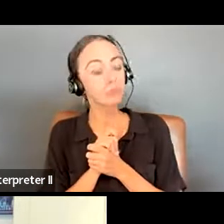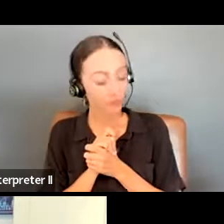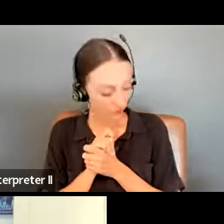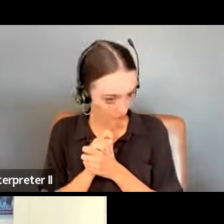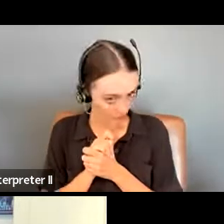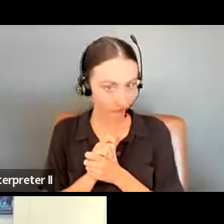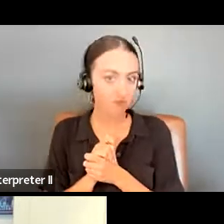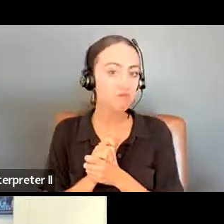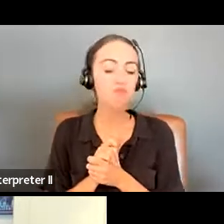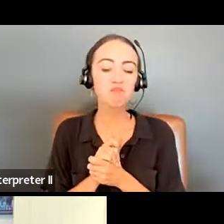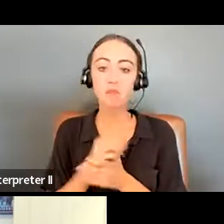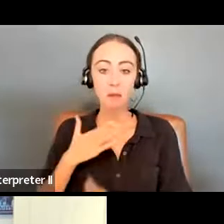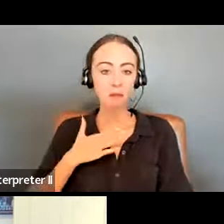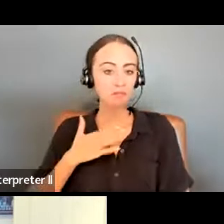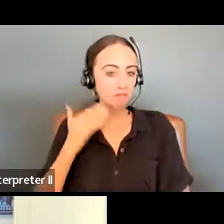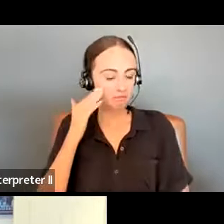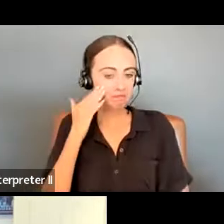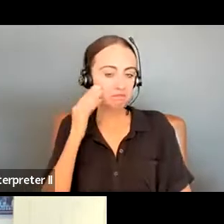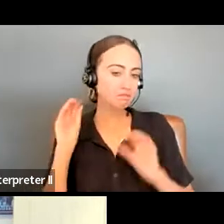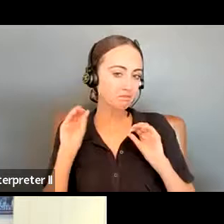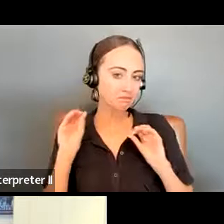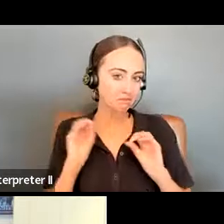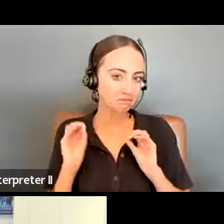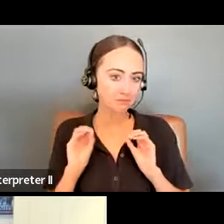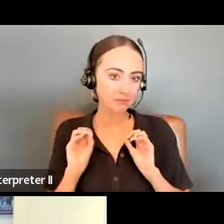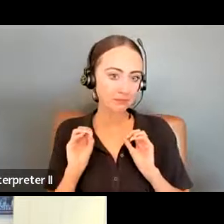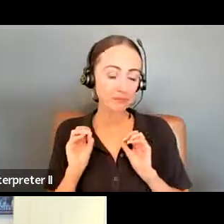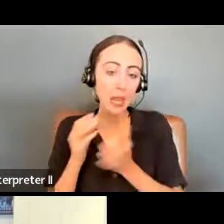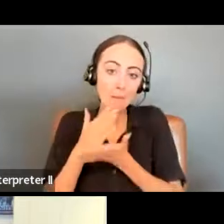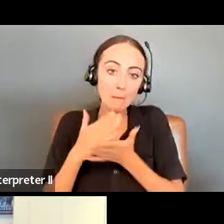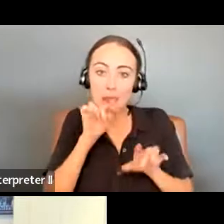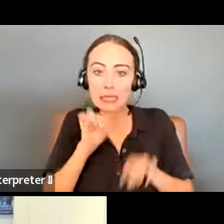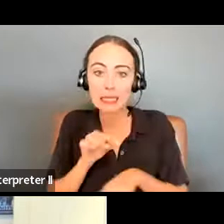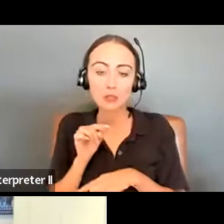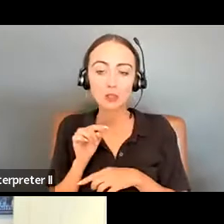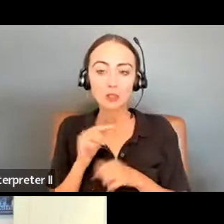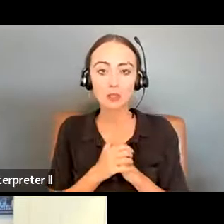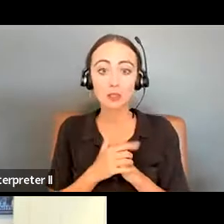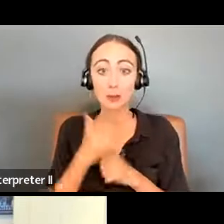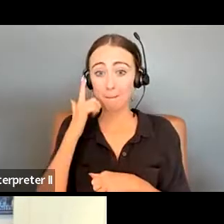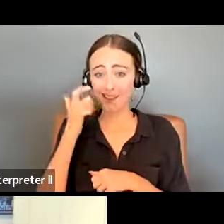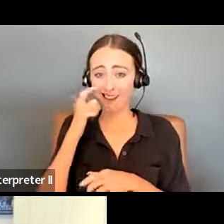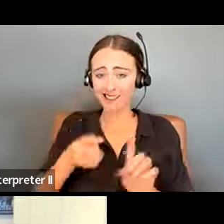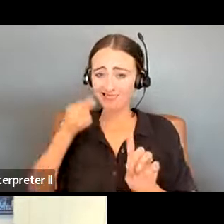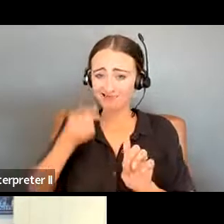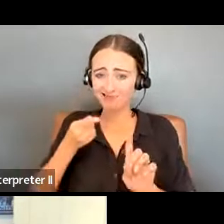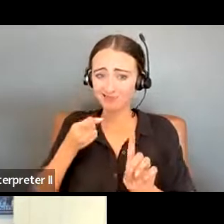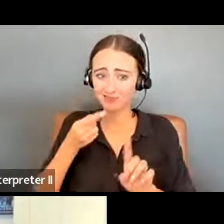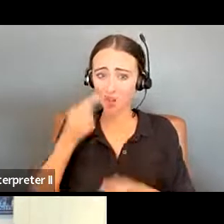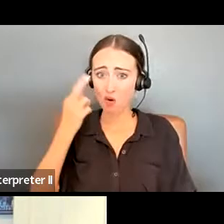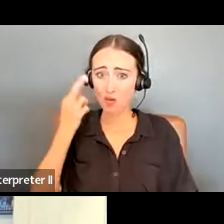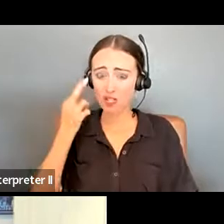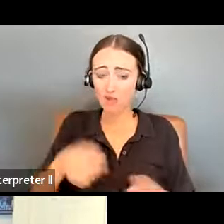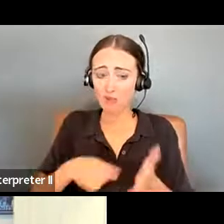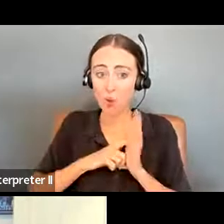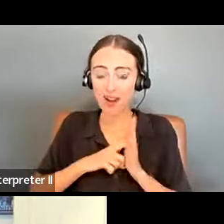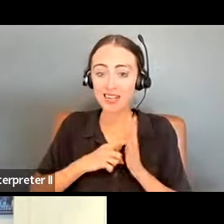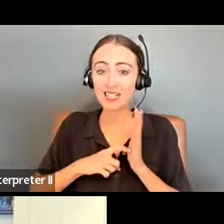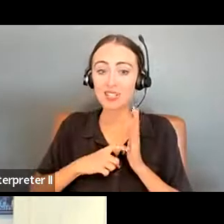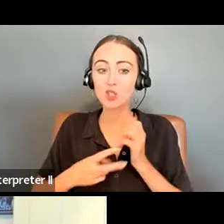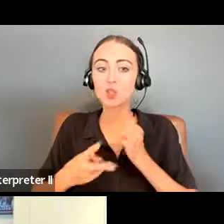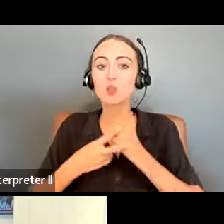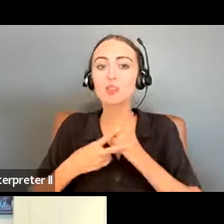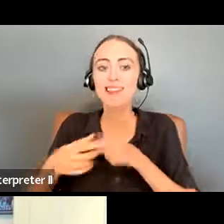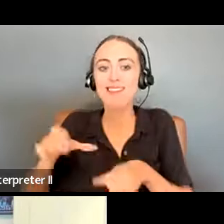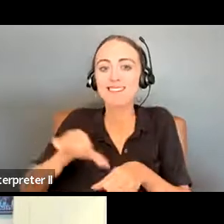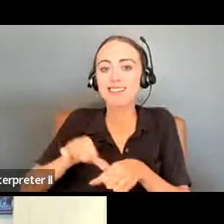Not that I know of. And in part, the answer to that is the main reason it was required was to save gasoline because. Yeah,